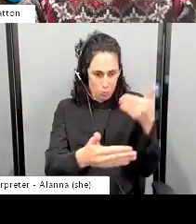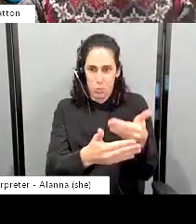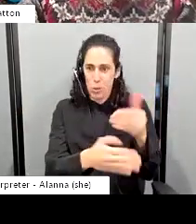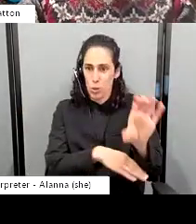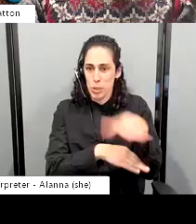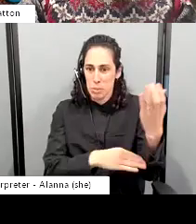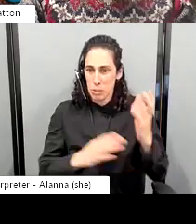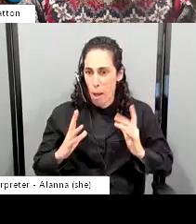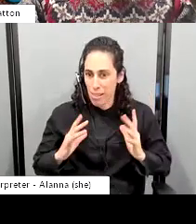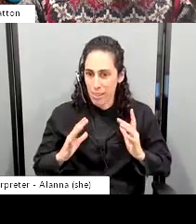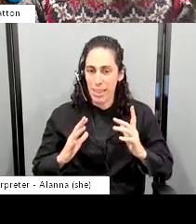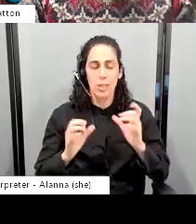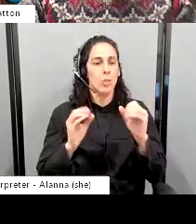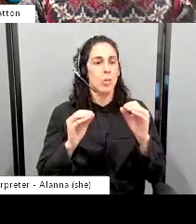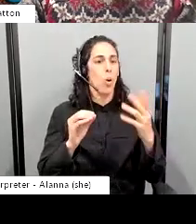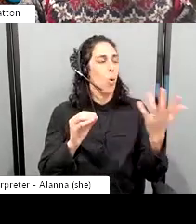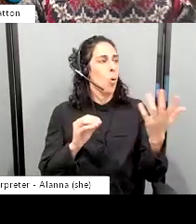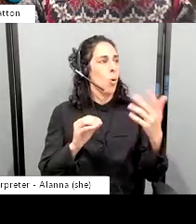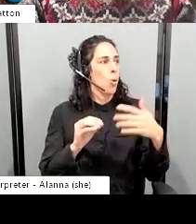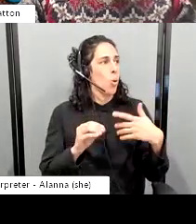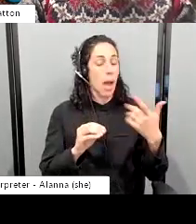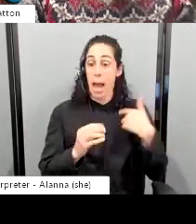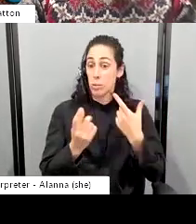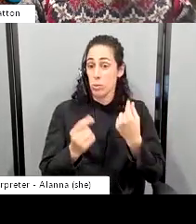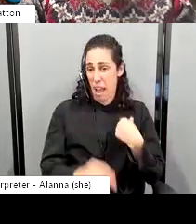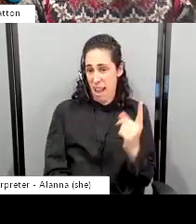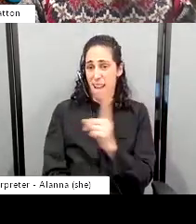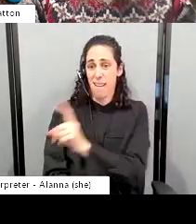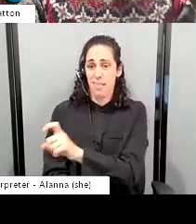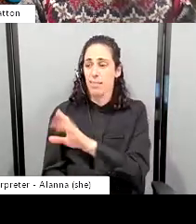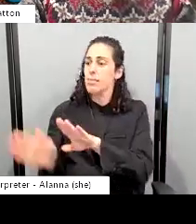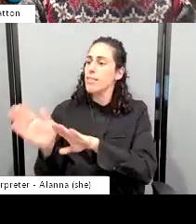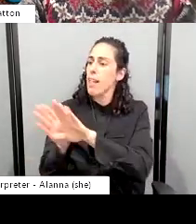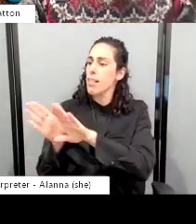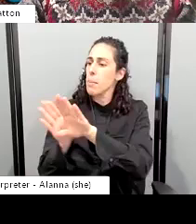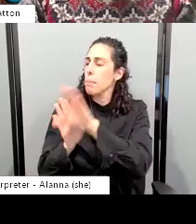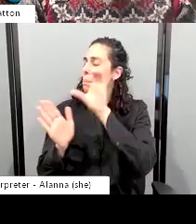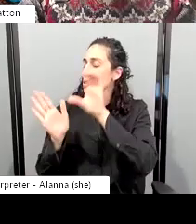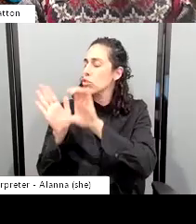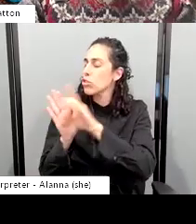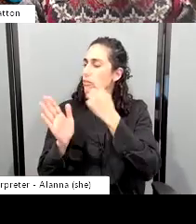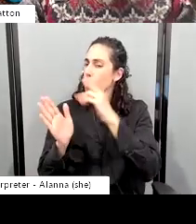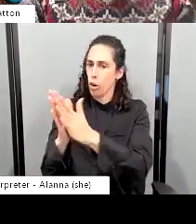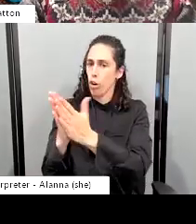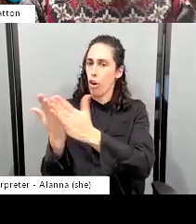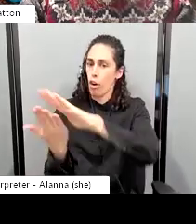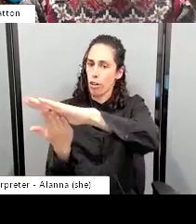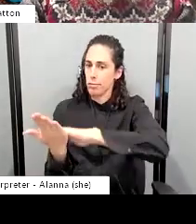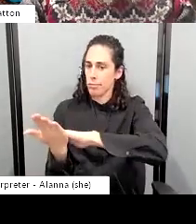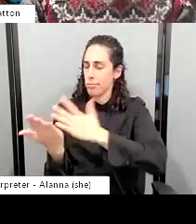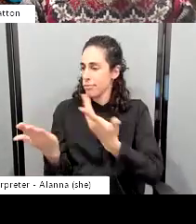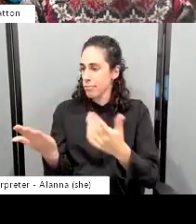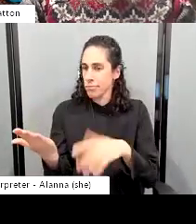generate an image for the cover of a holiday card, and we'll give it some